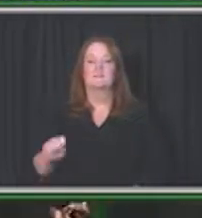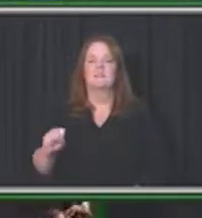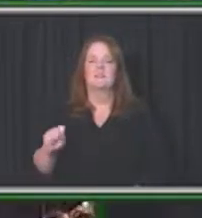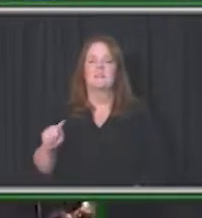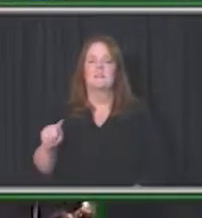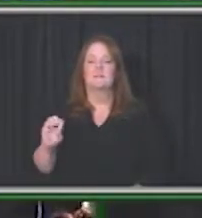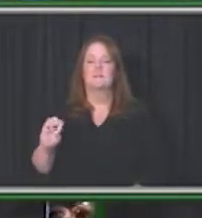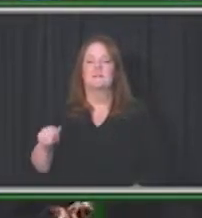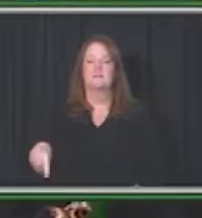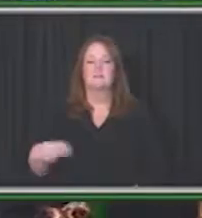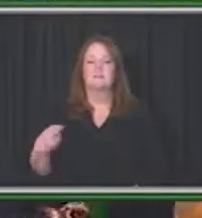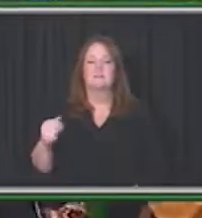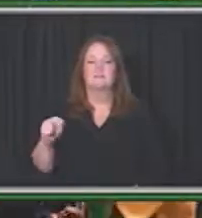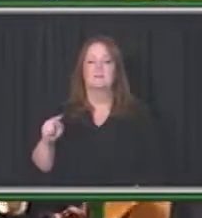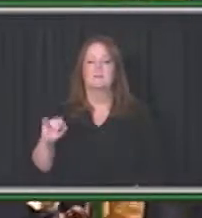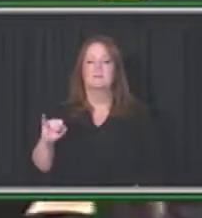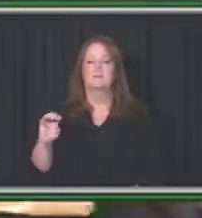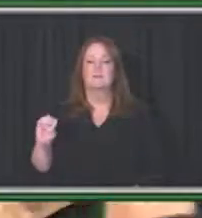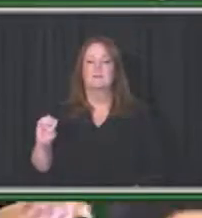Stephanie Robinson.